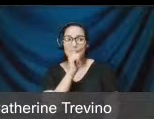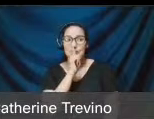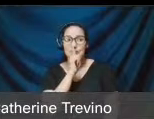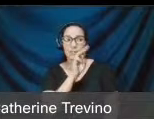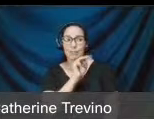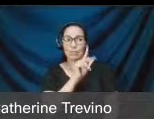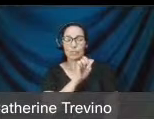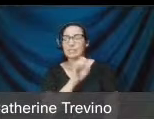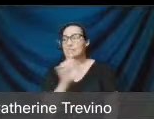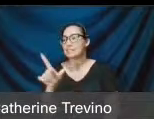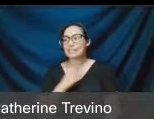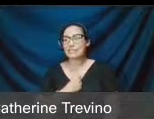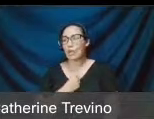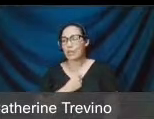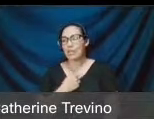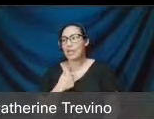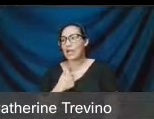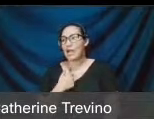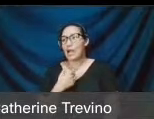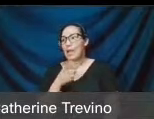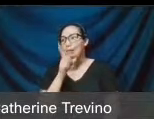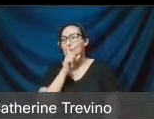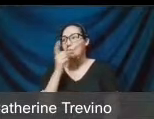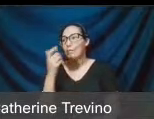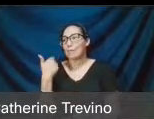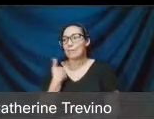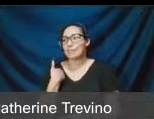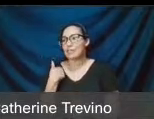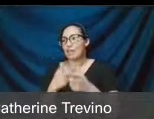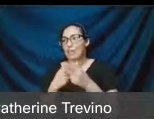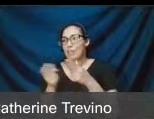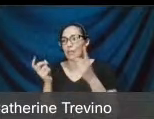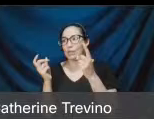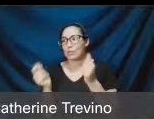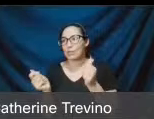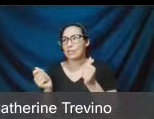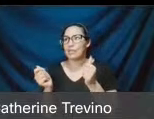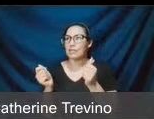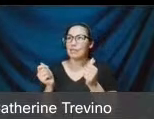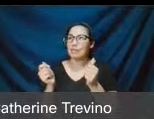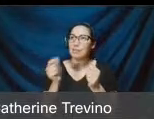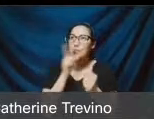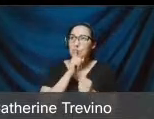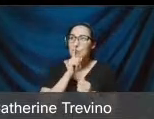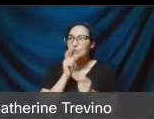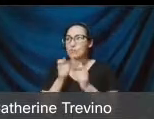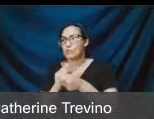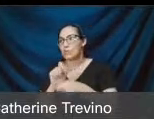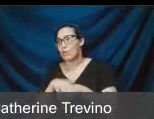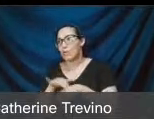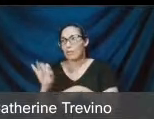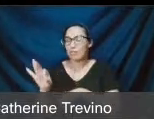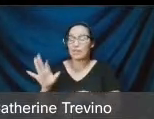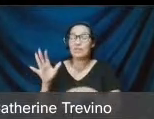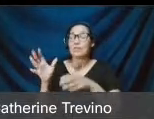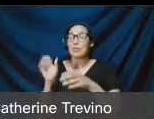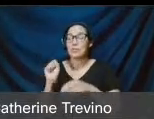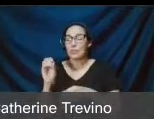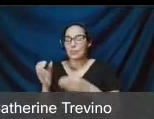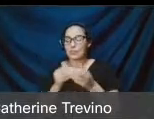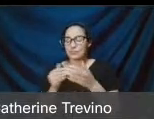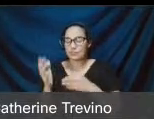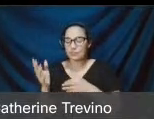Oh, sorry, I unmuted myself and then quickly re-muted myself. So just so